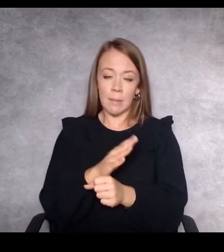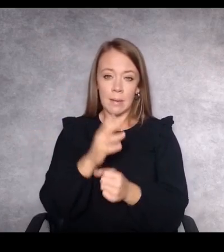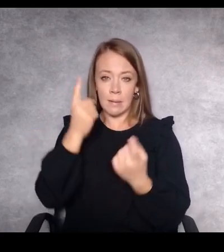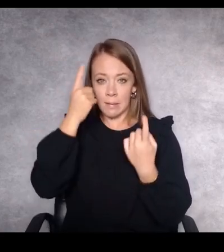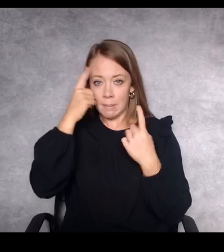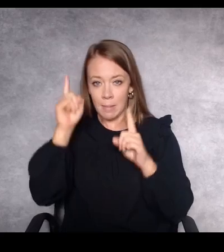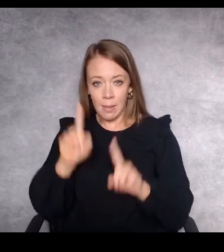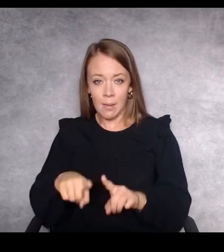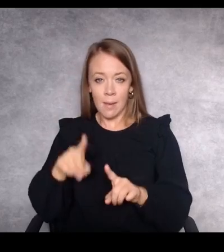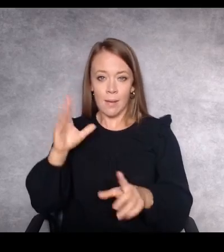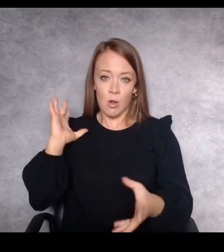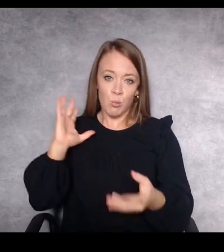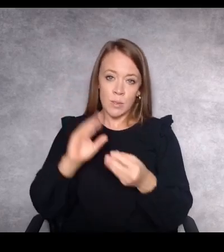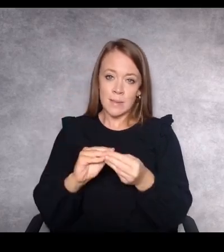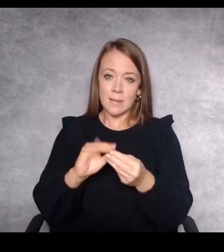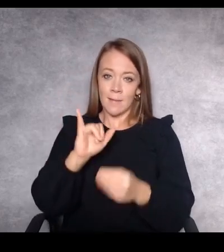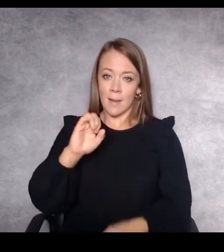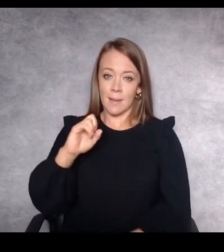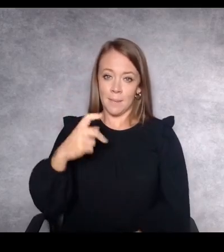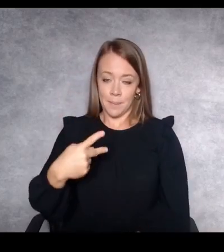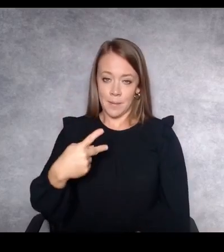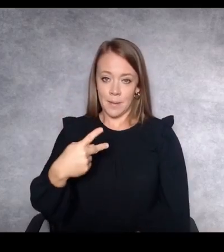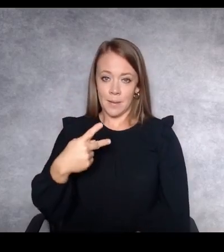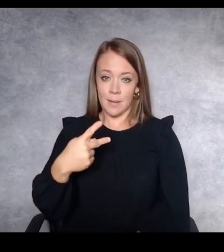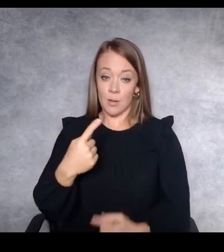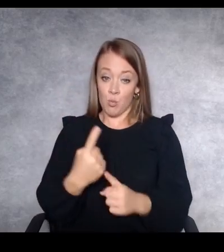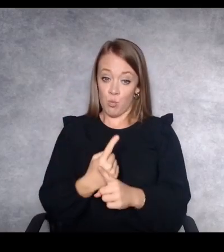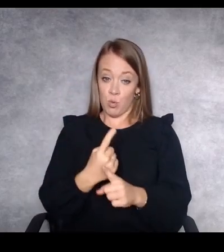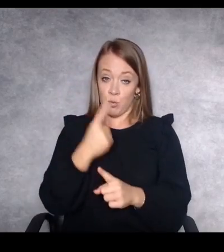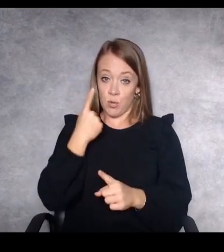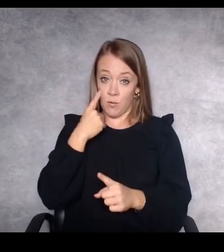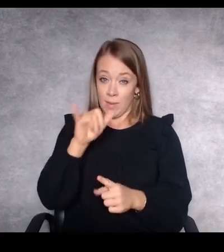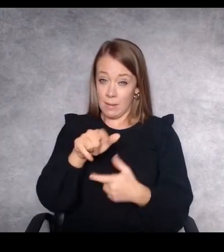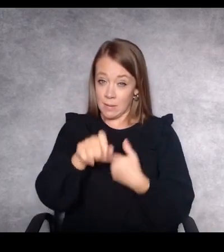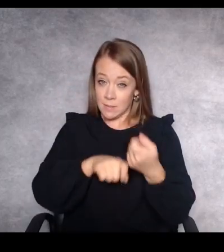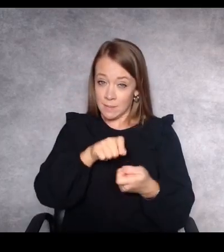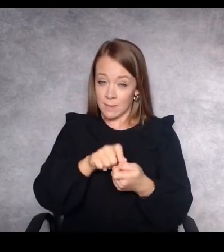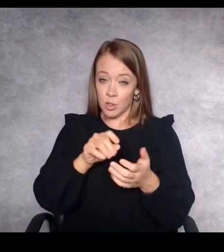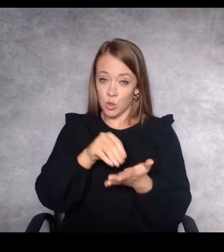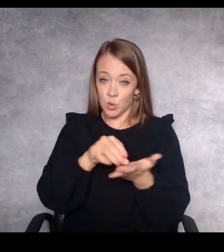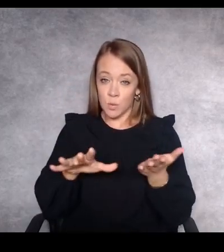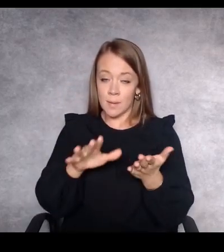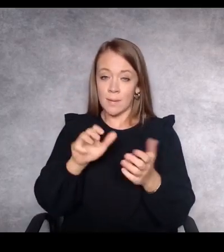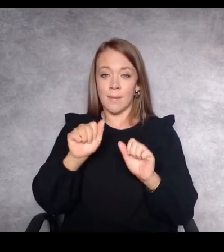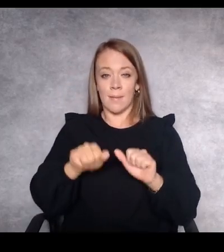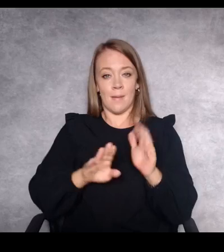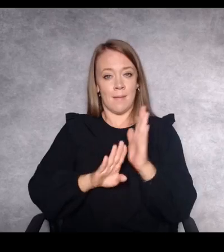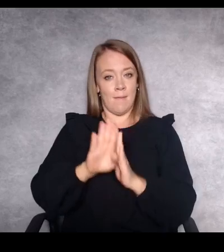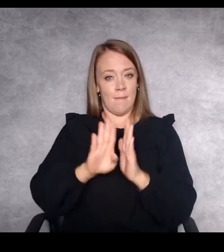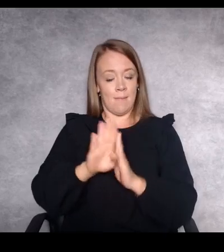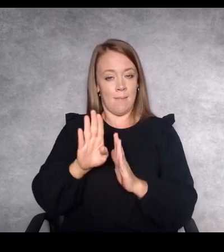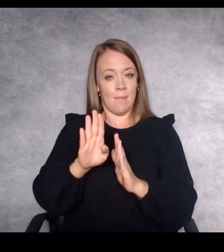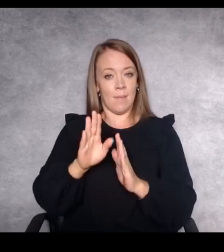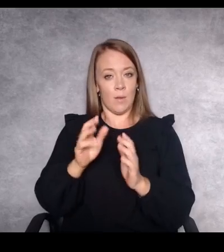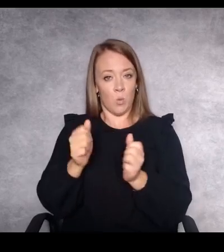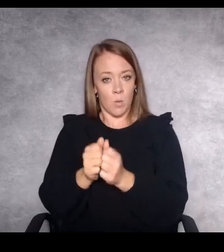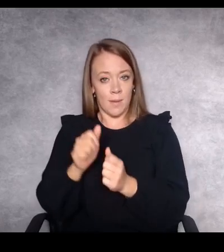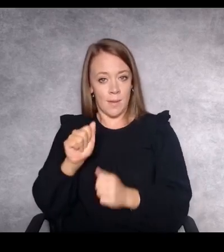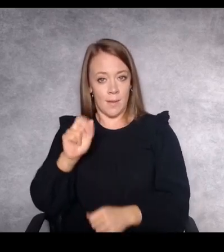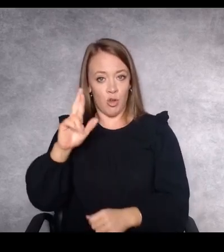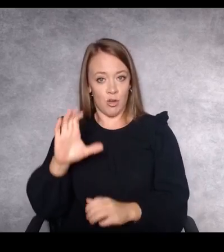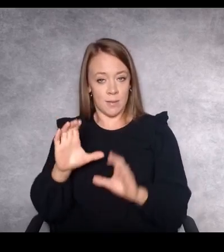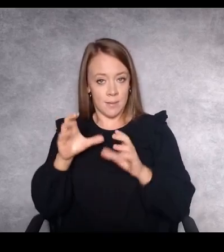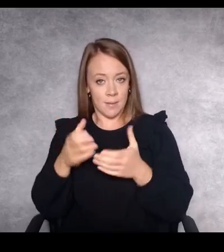complete, compliant, and comprehensive IEP appropriate for the student can be developed by the ARC